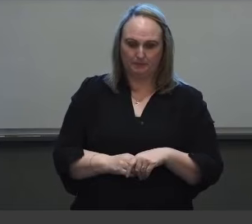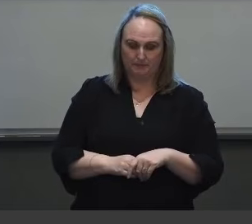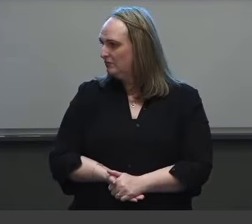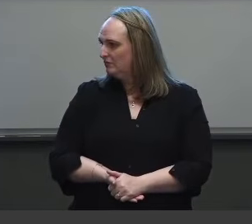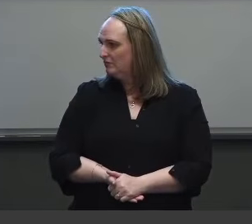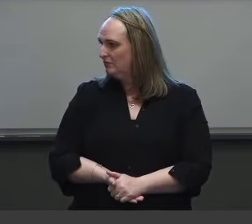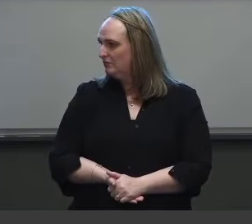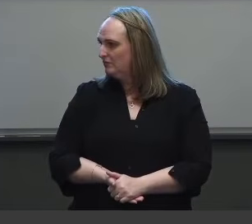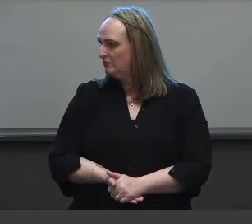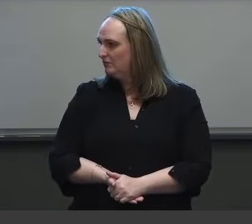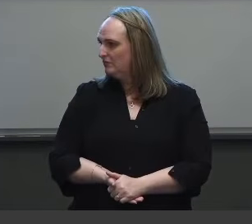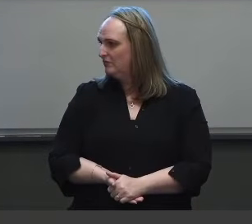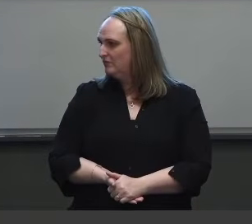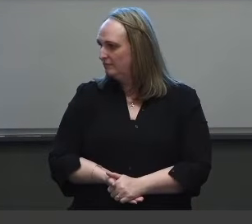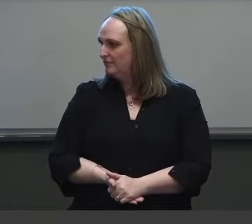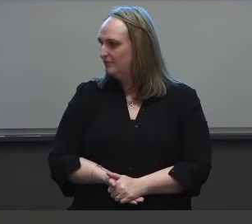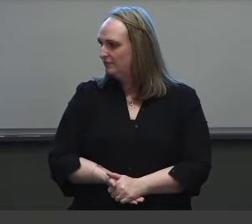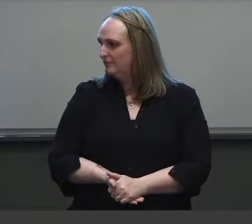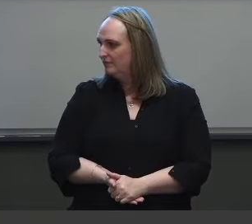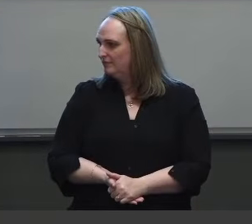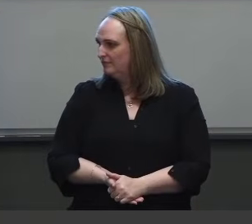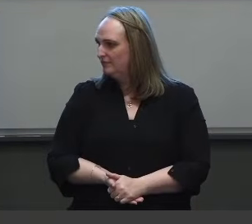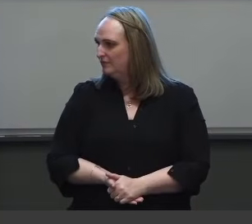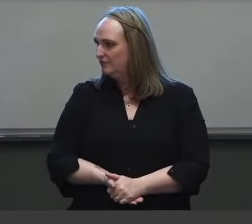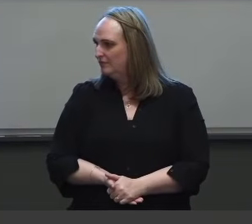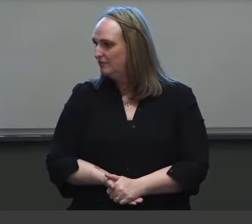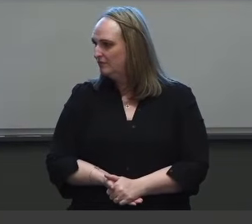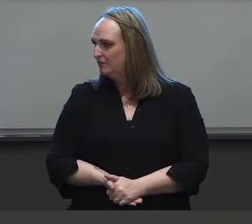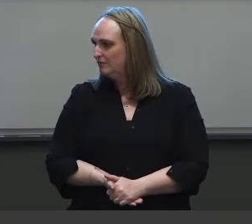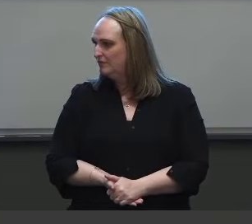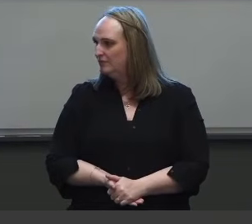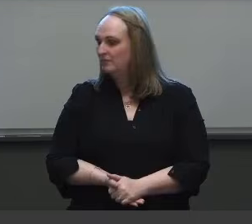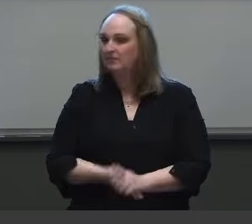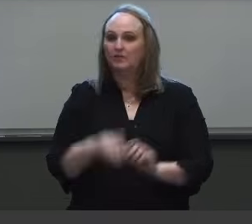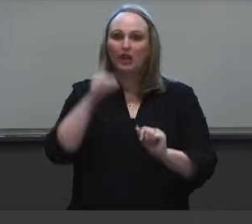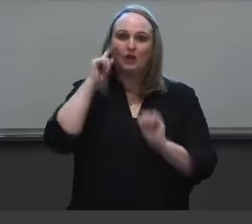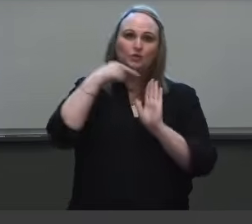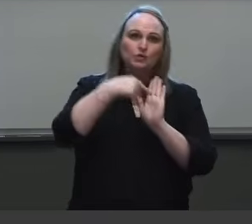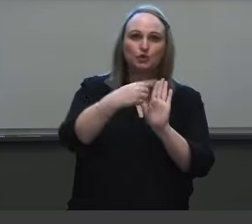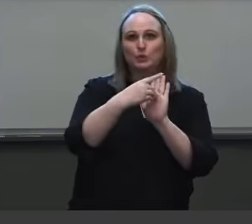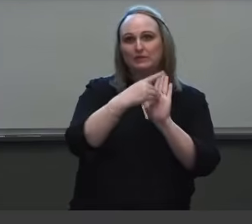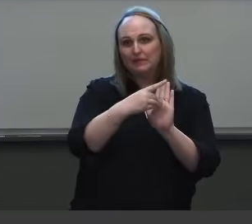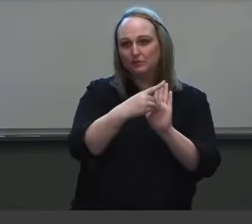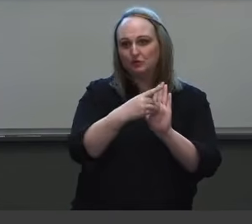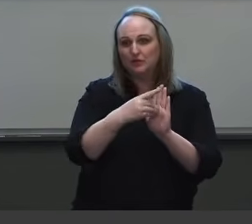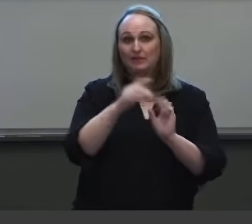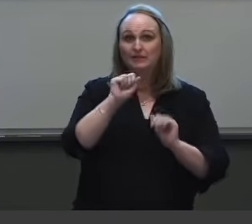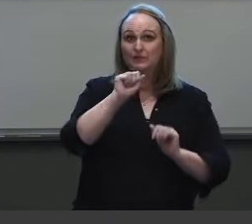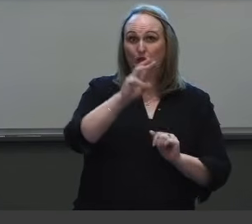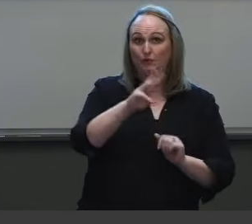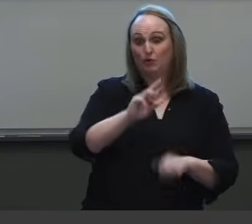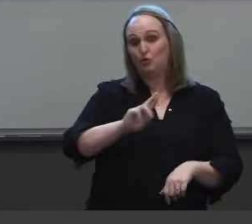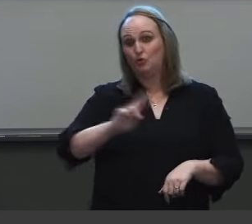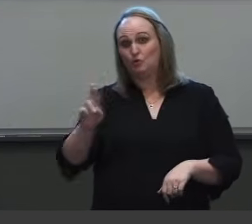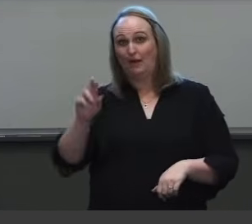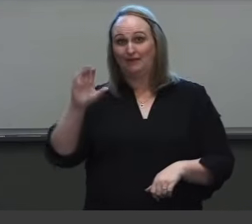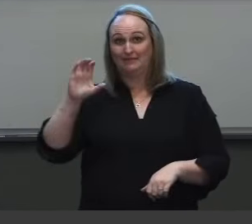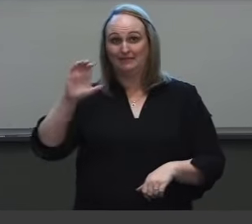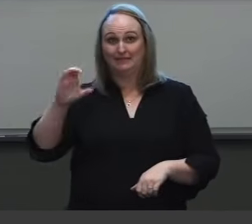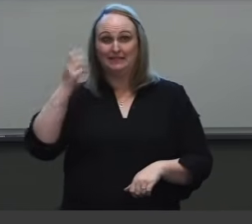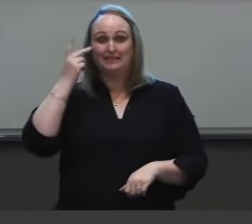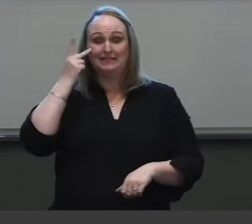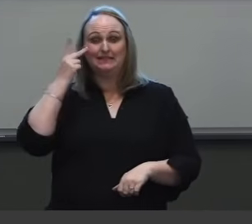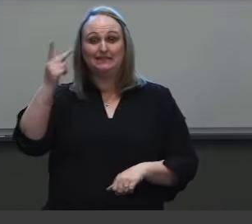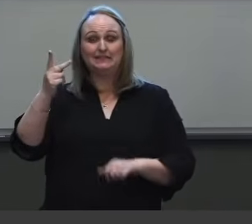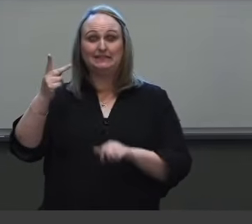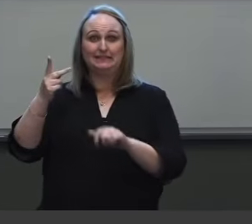works. In this video, I will show you the demo of the software. On the right side, you can see the first page of